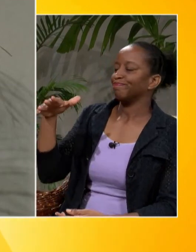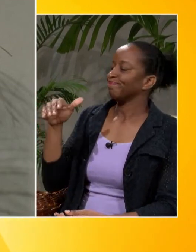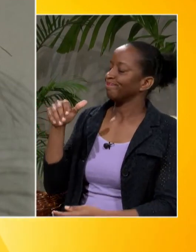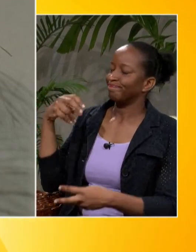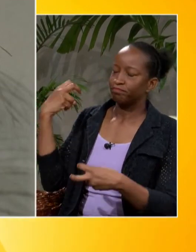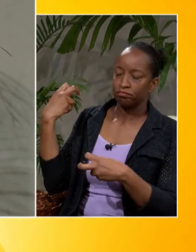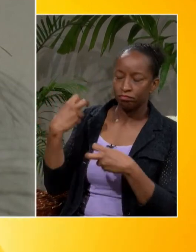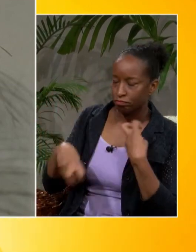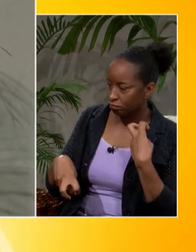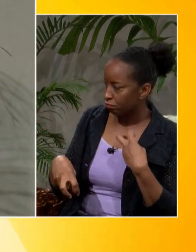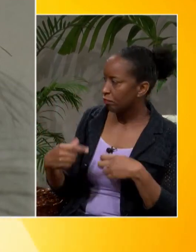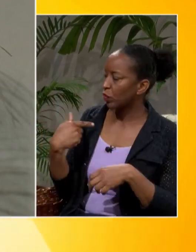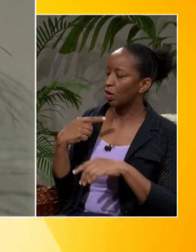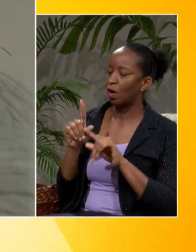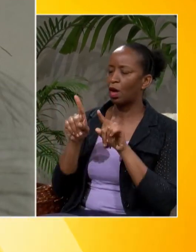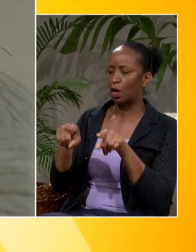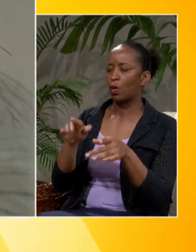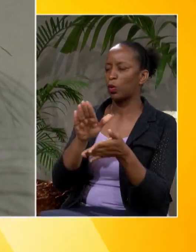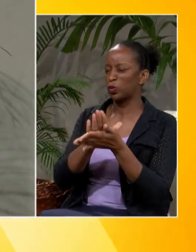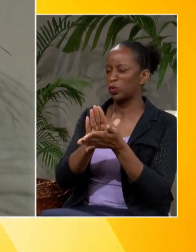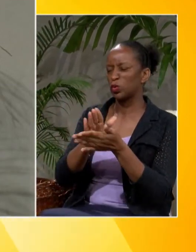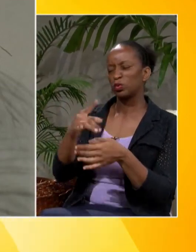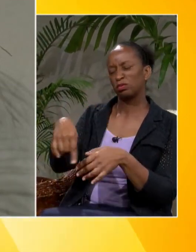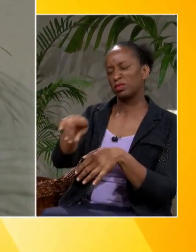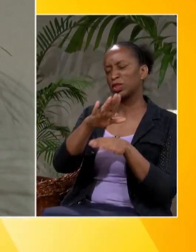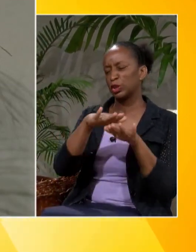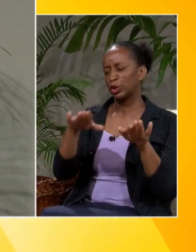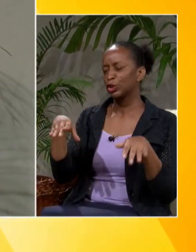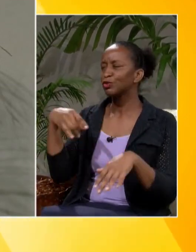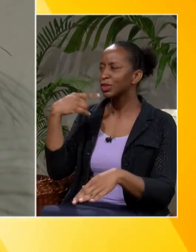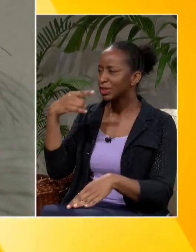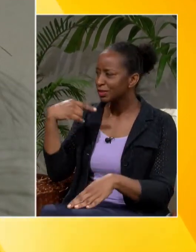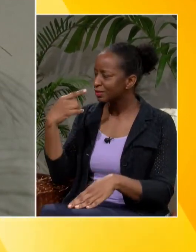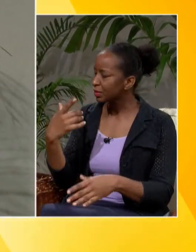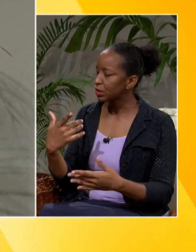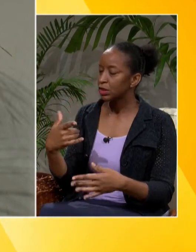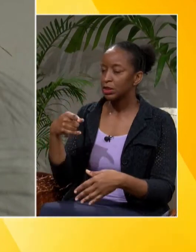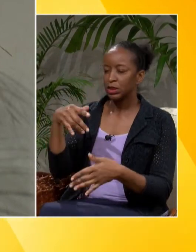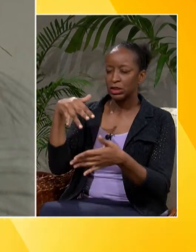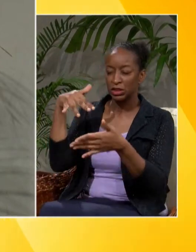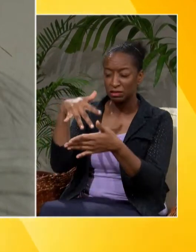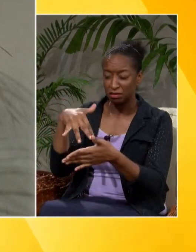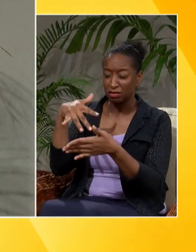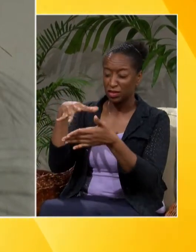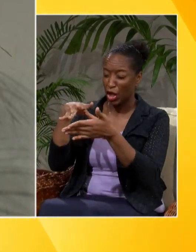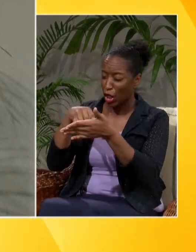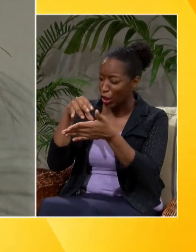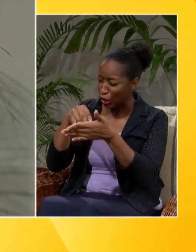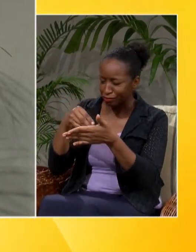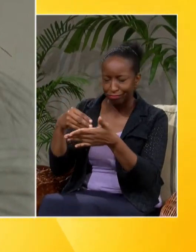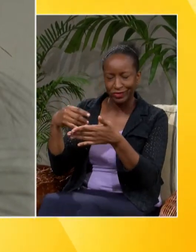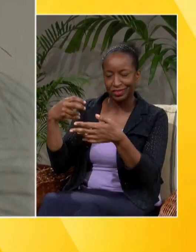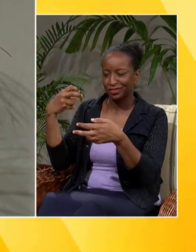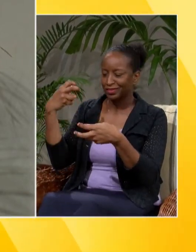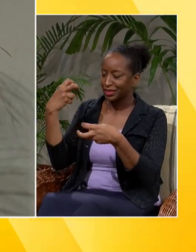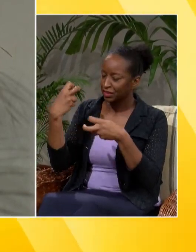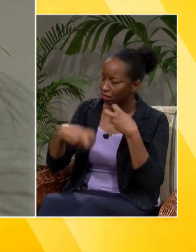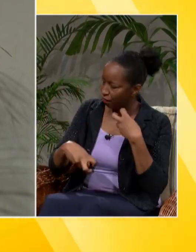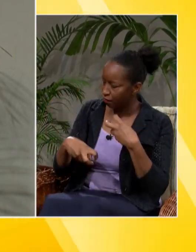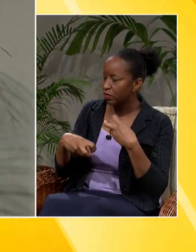school, mainstream school, and studying in that classroom was not very easy. But